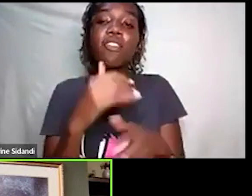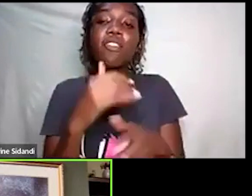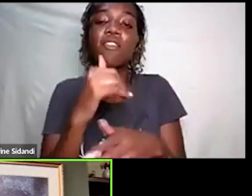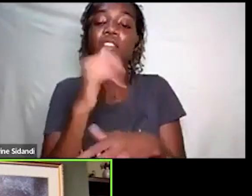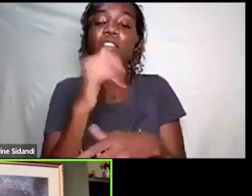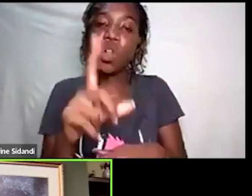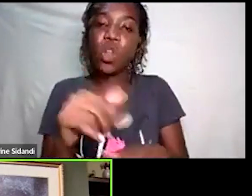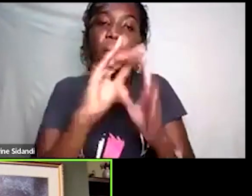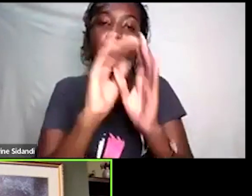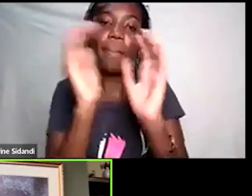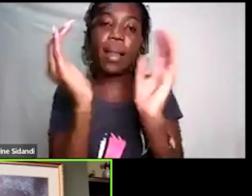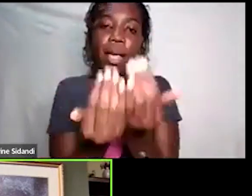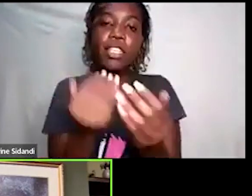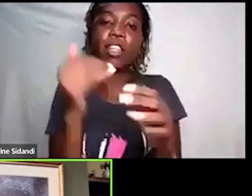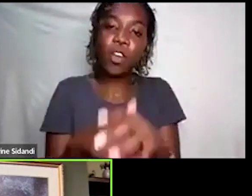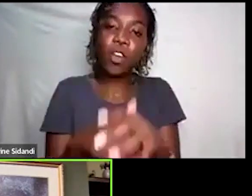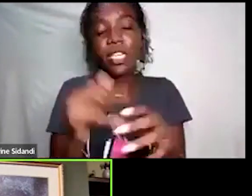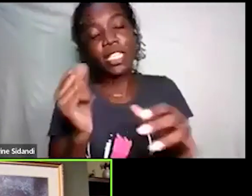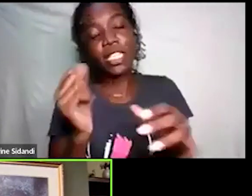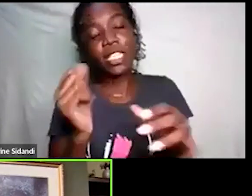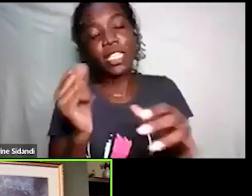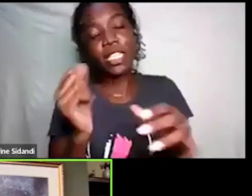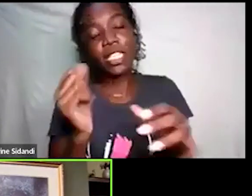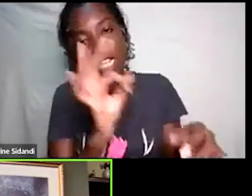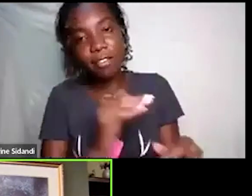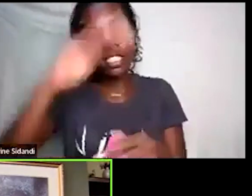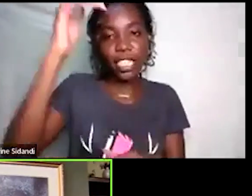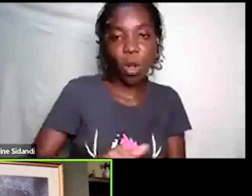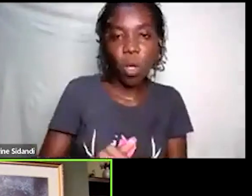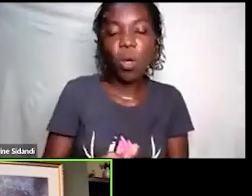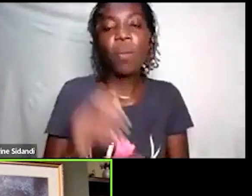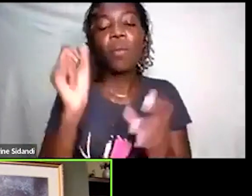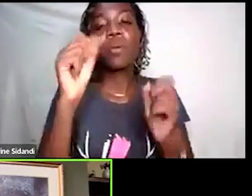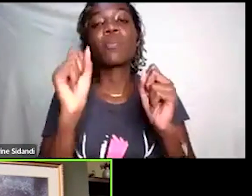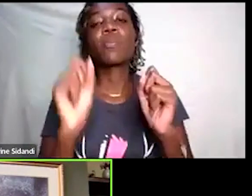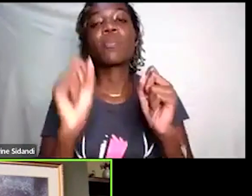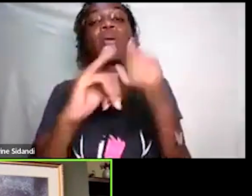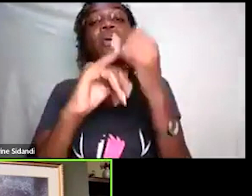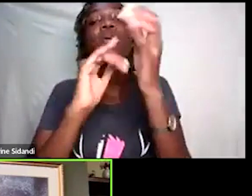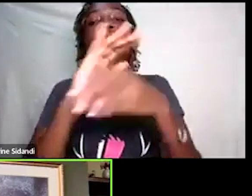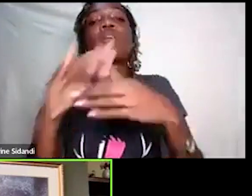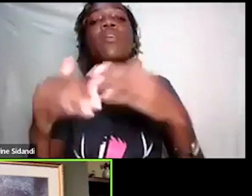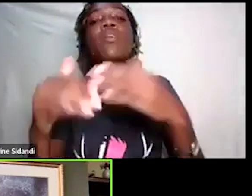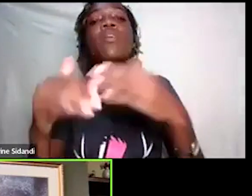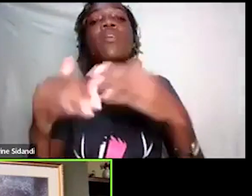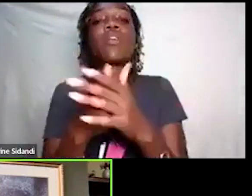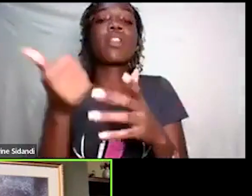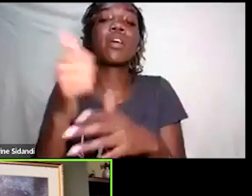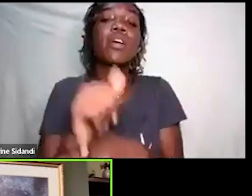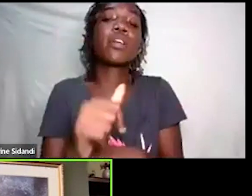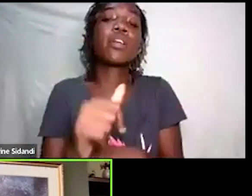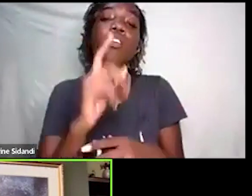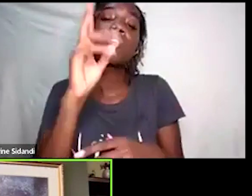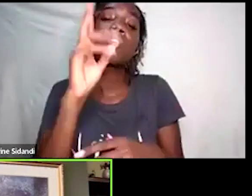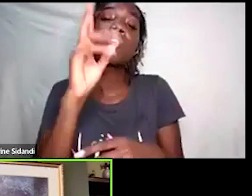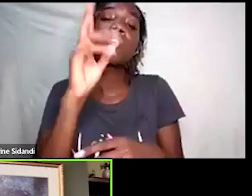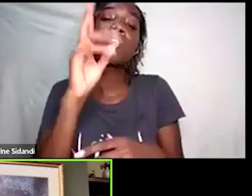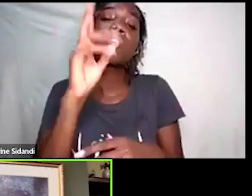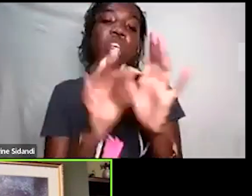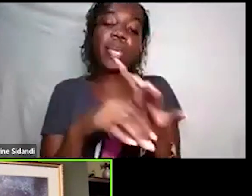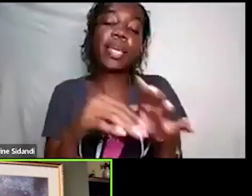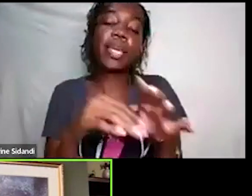colleagues, subordinates, seniors, superiors marrying. There is none whatsoever. There is no constitution in this planet that has been